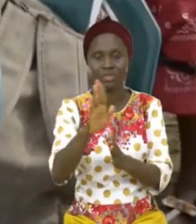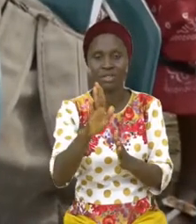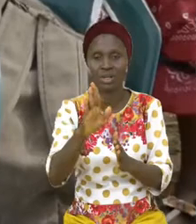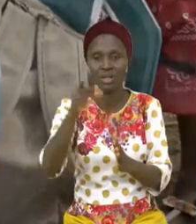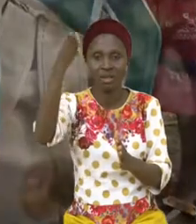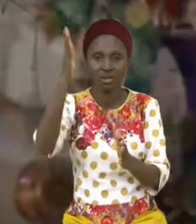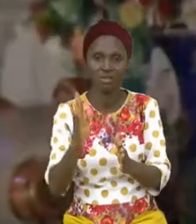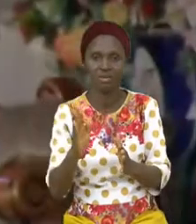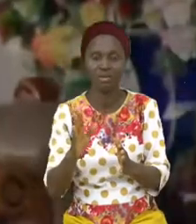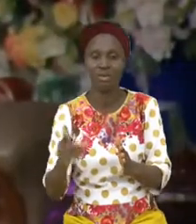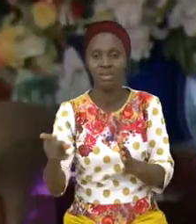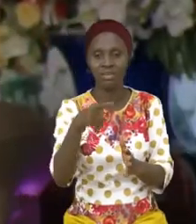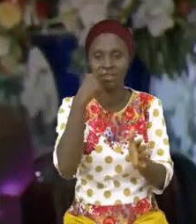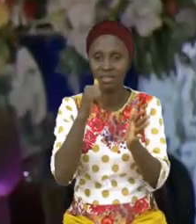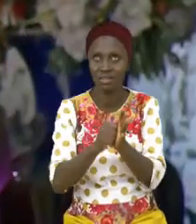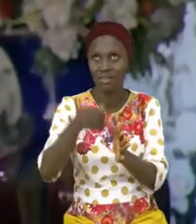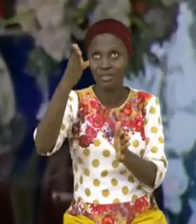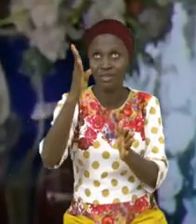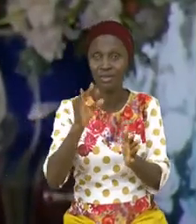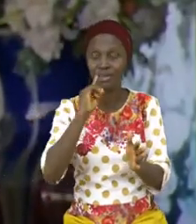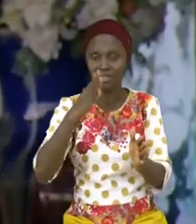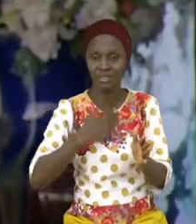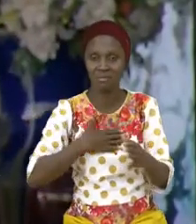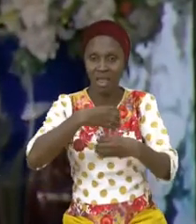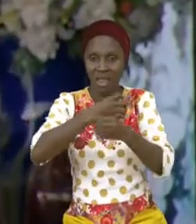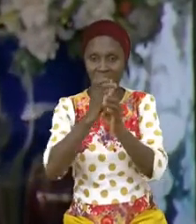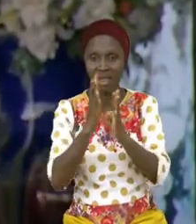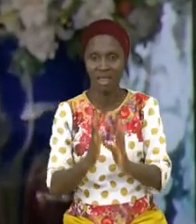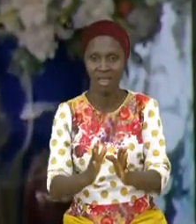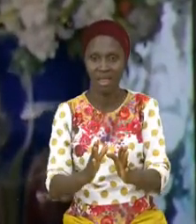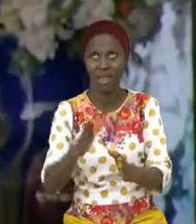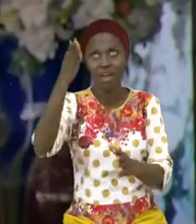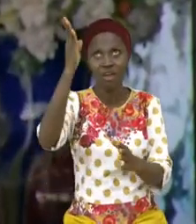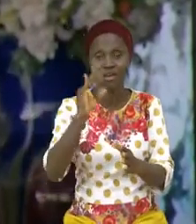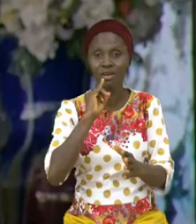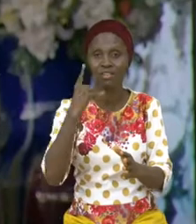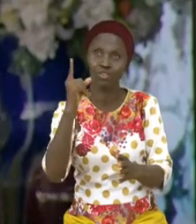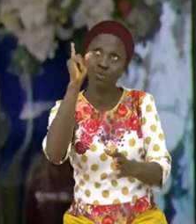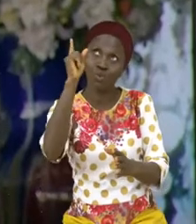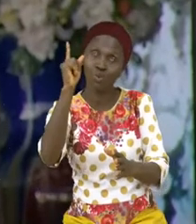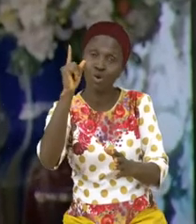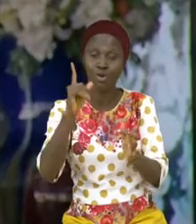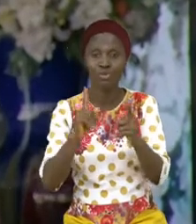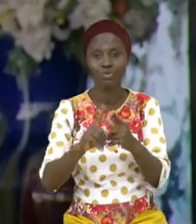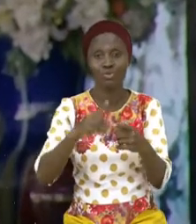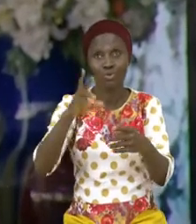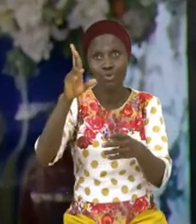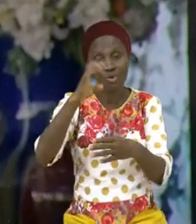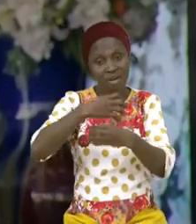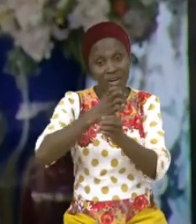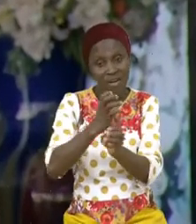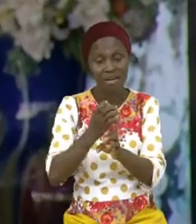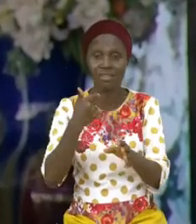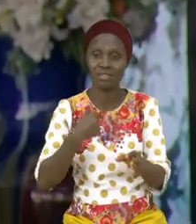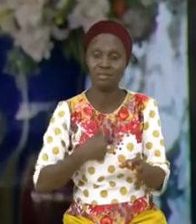god god is my maker and god is the one to recreate me and to